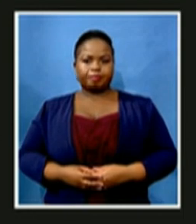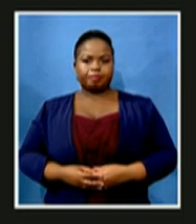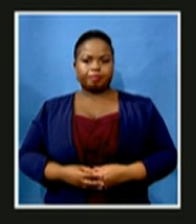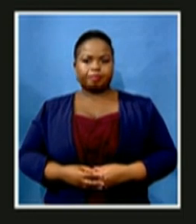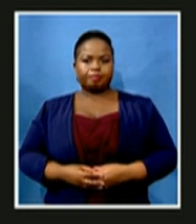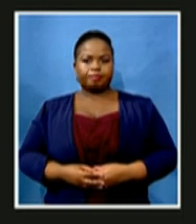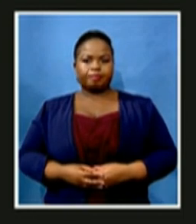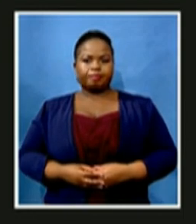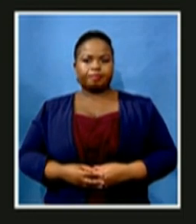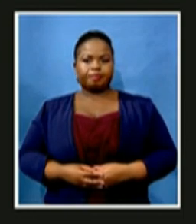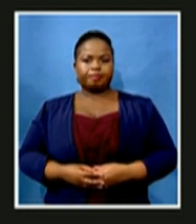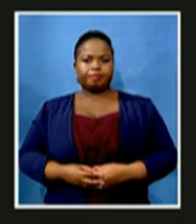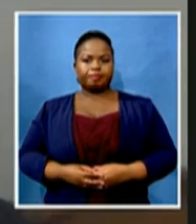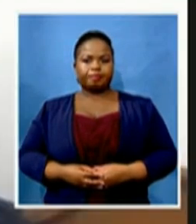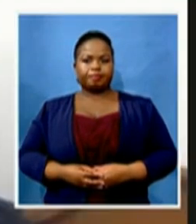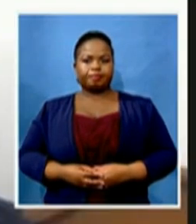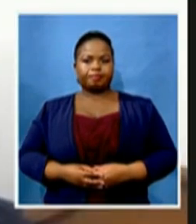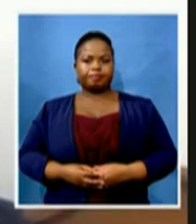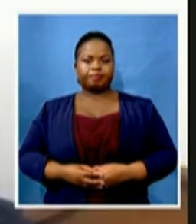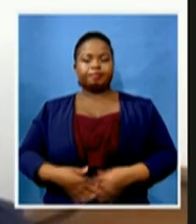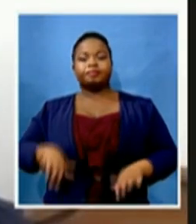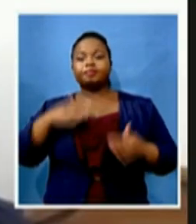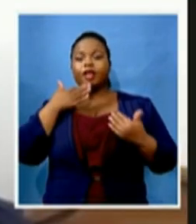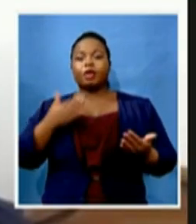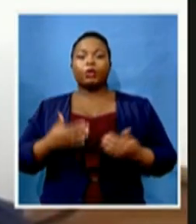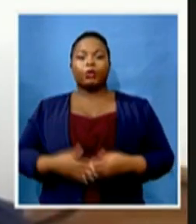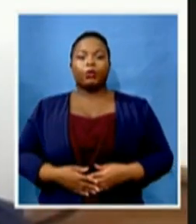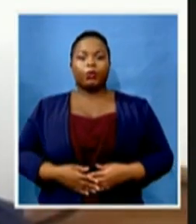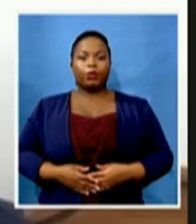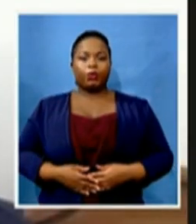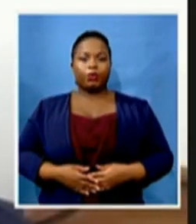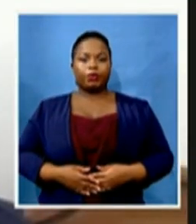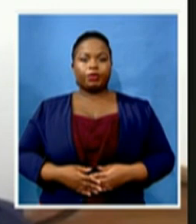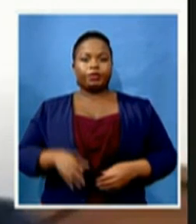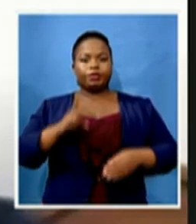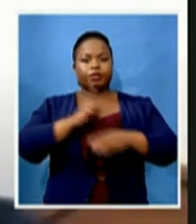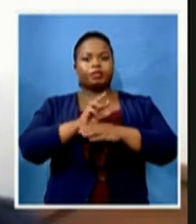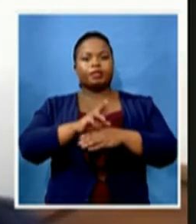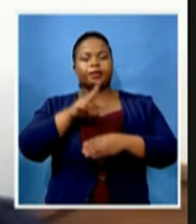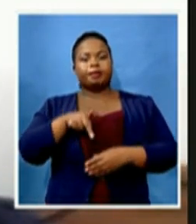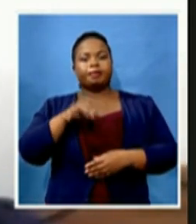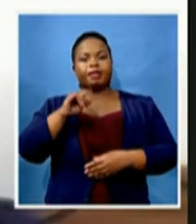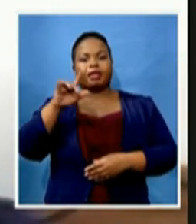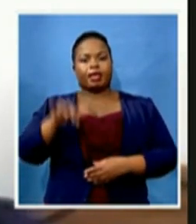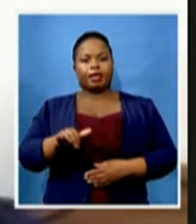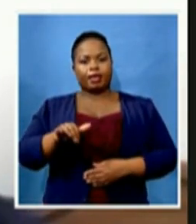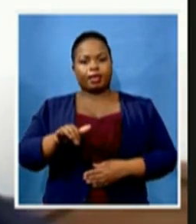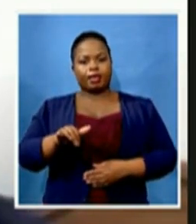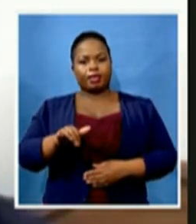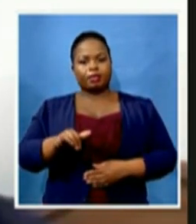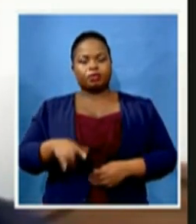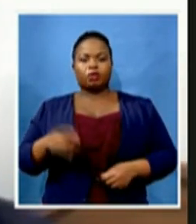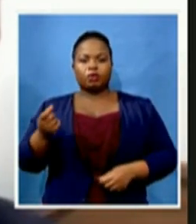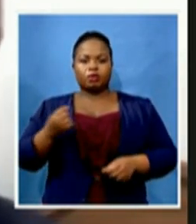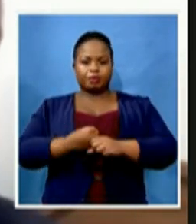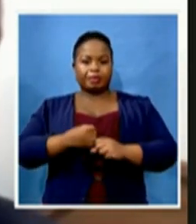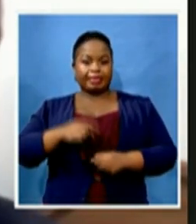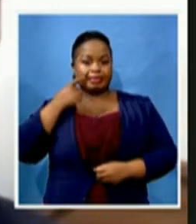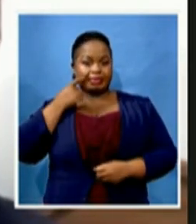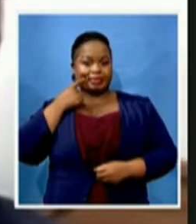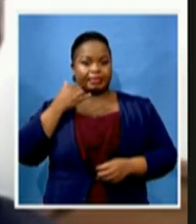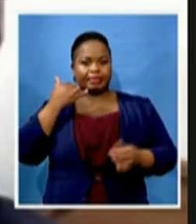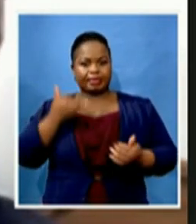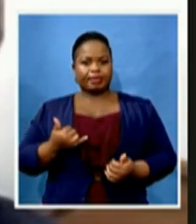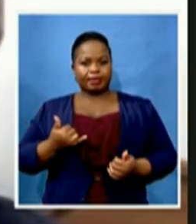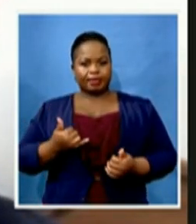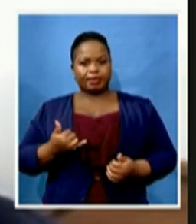Thank you. Thank you very much, Dr. Pillay. Perhaps just to make it easier, what I will do is I'll just go through the list of